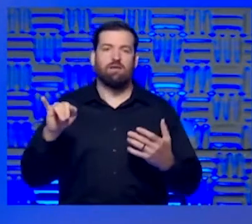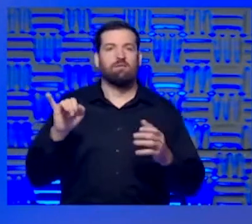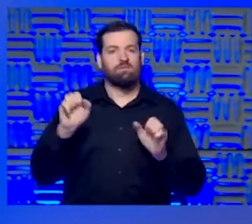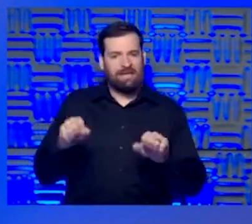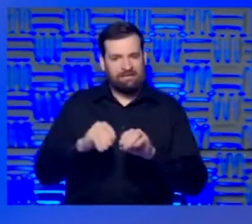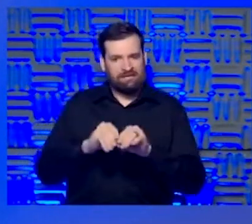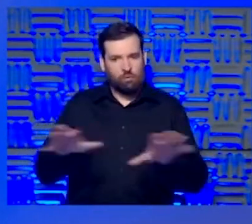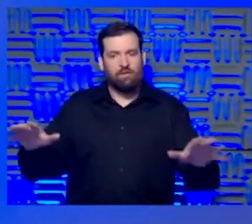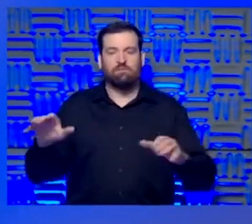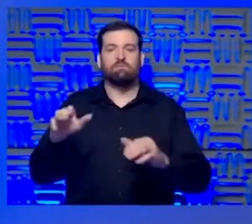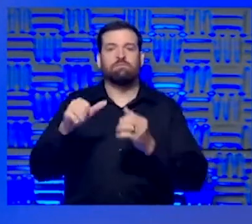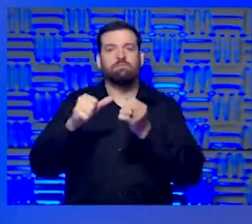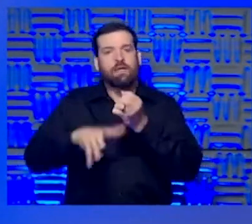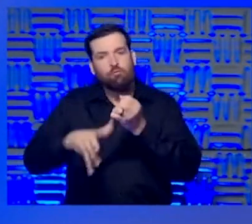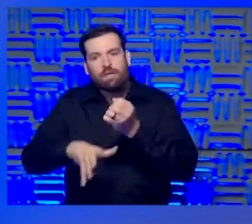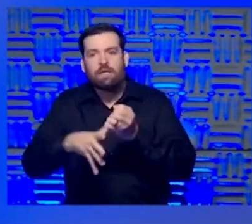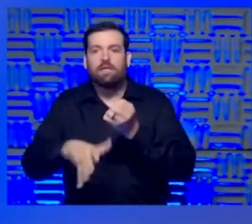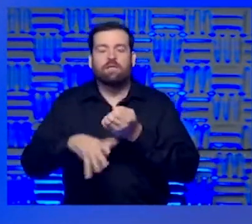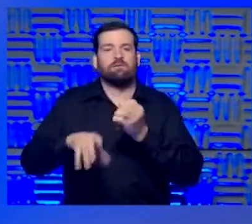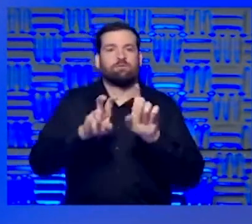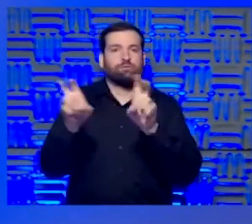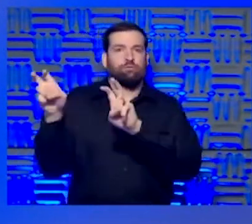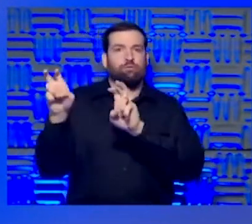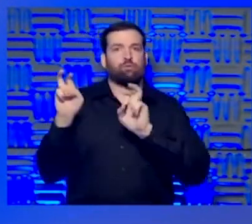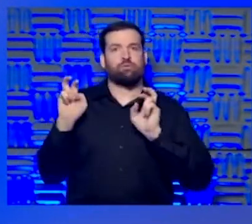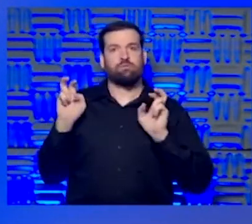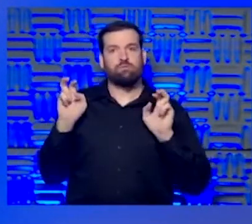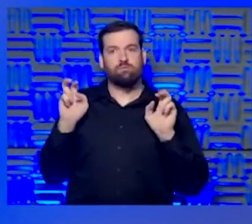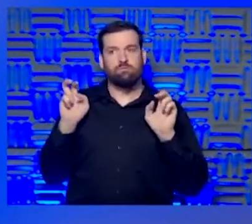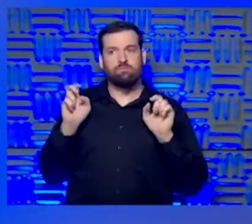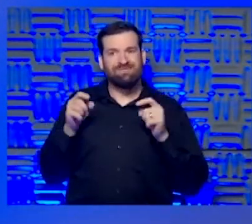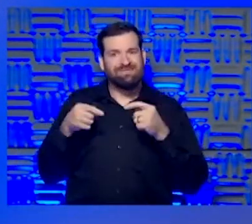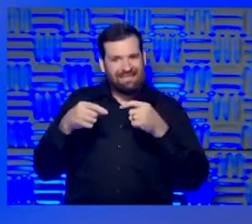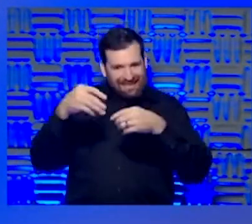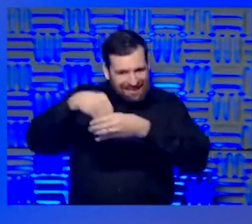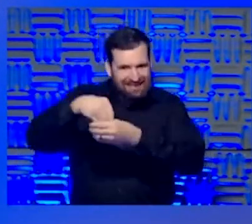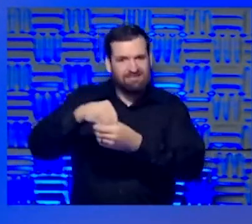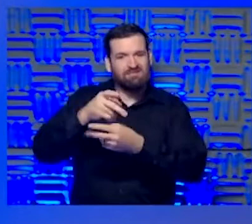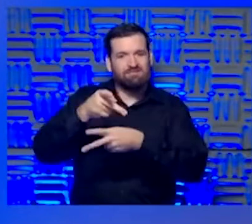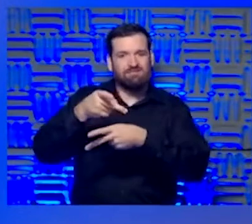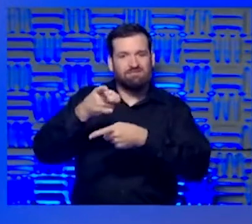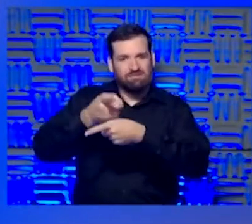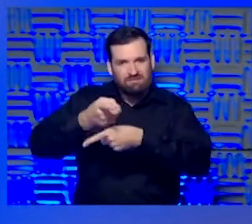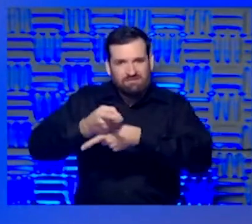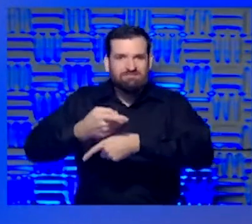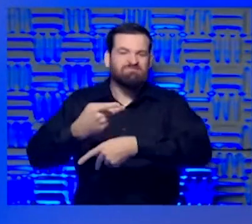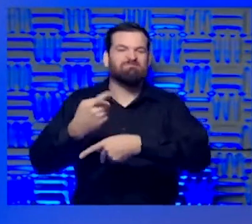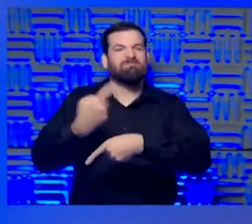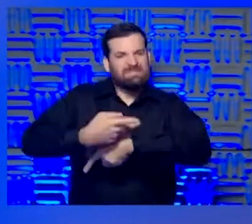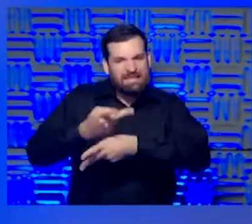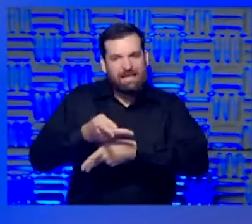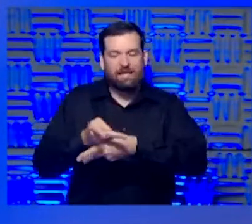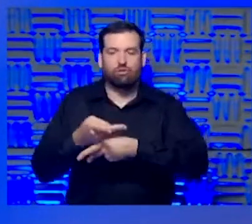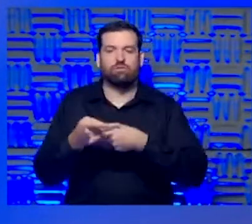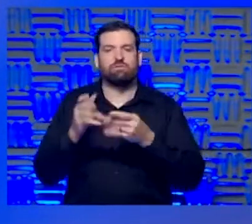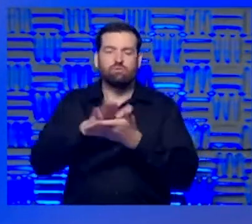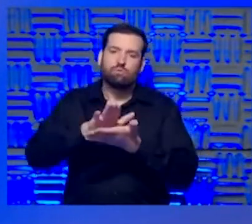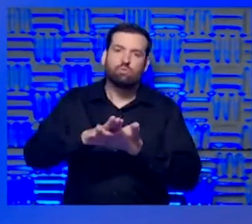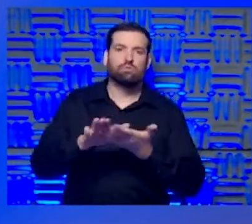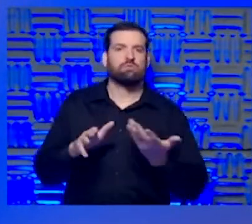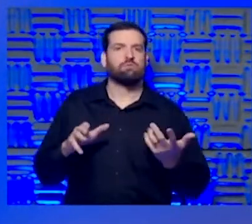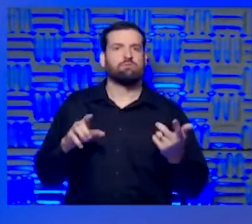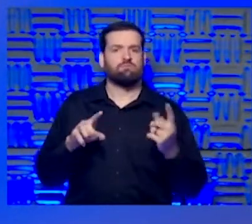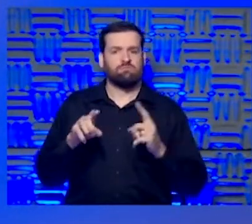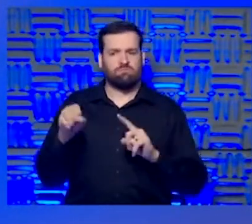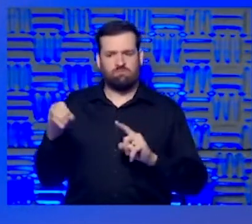spread, diarrhea issues in the daycares and in schools. We don't exactly know why